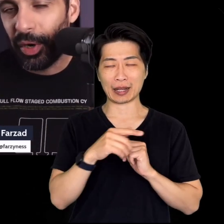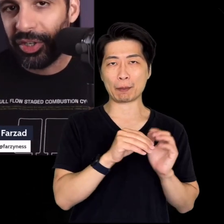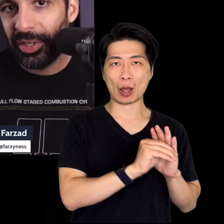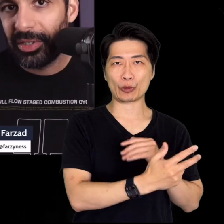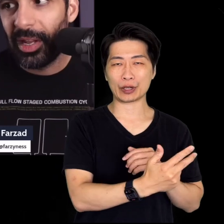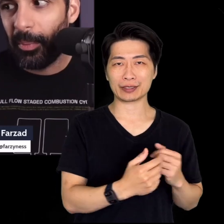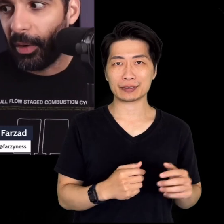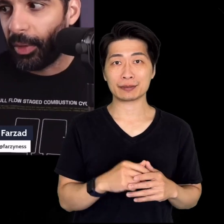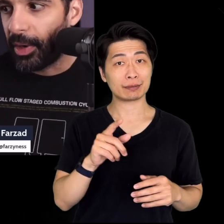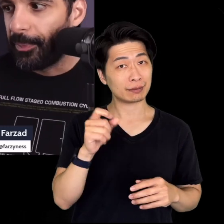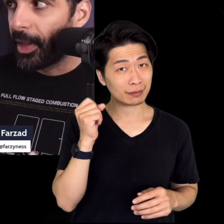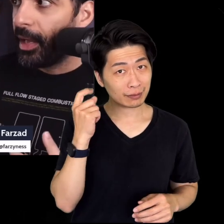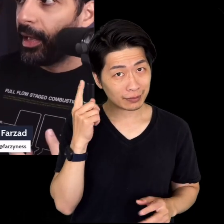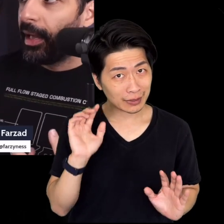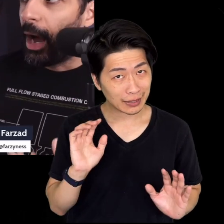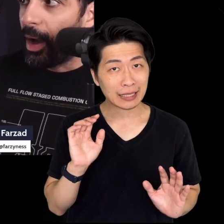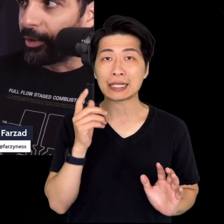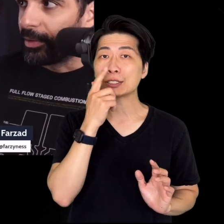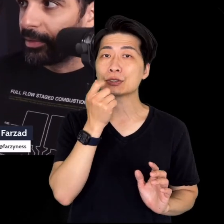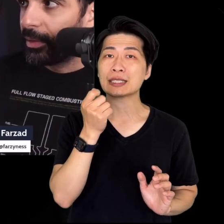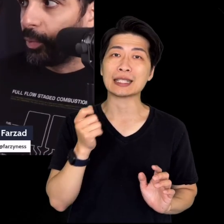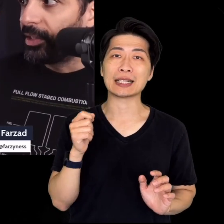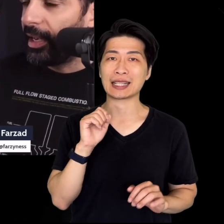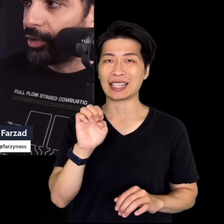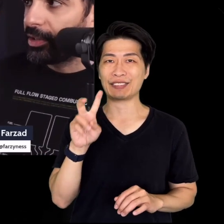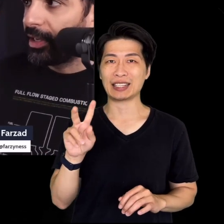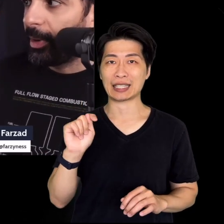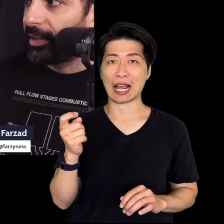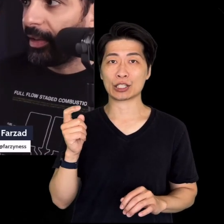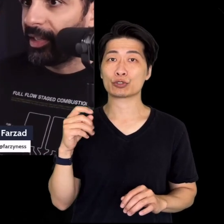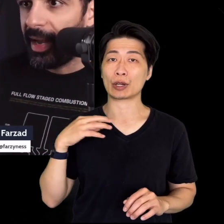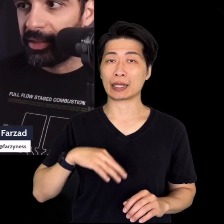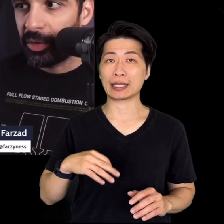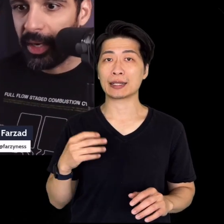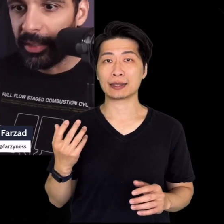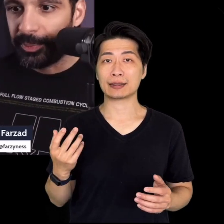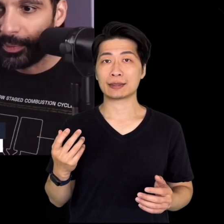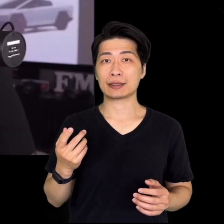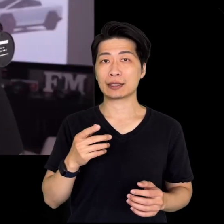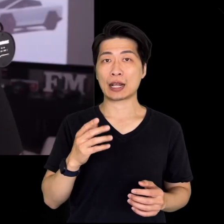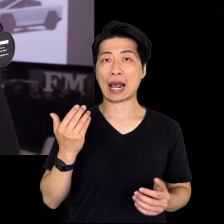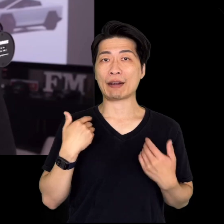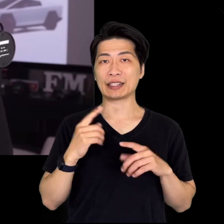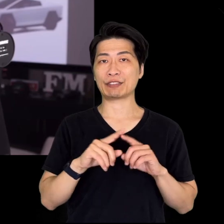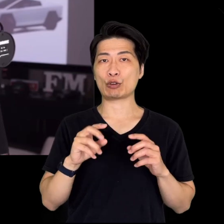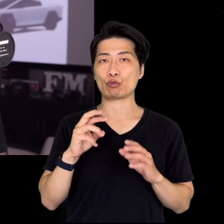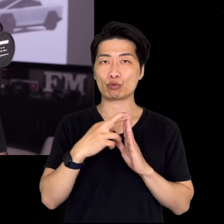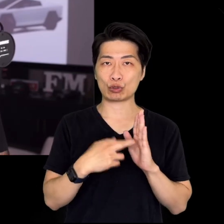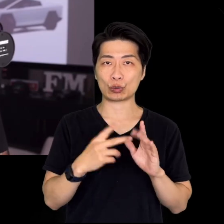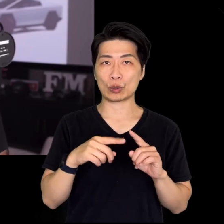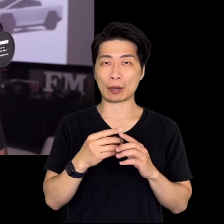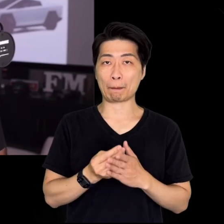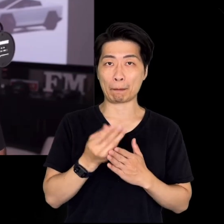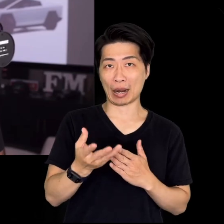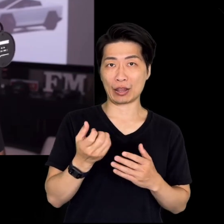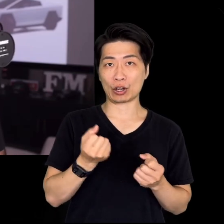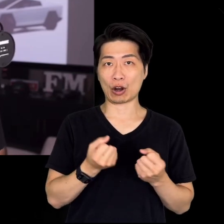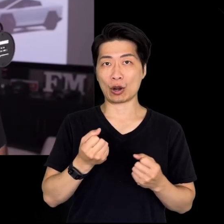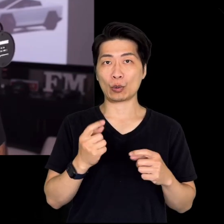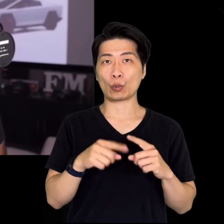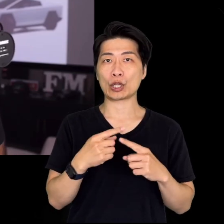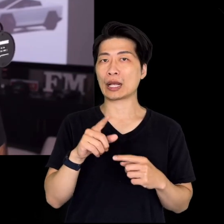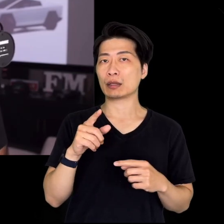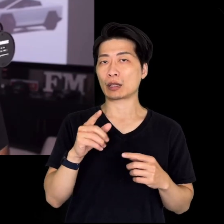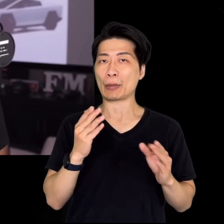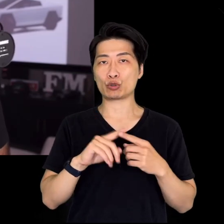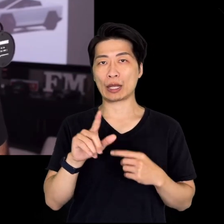to purchase than a Model 3. However, what's interesting about the EV tax credit is that there's different rules for when you